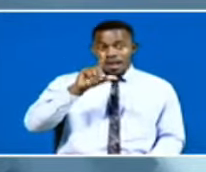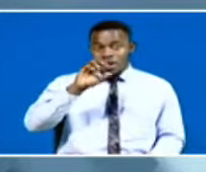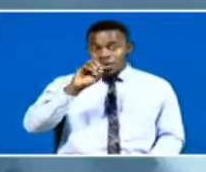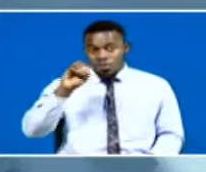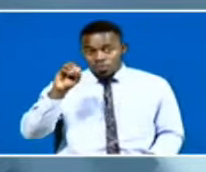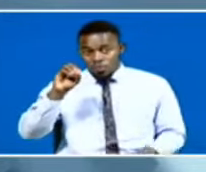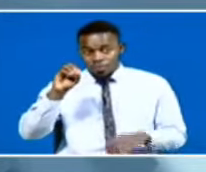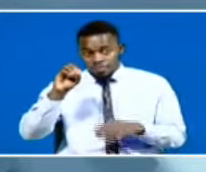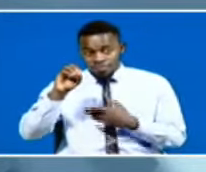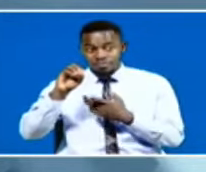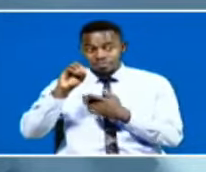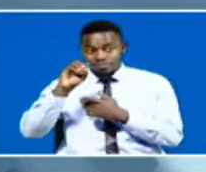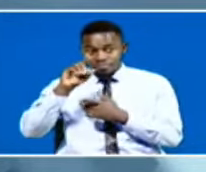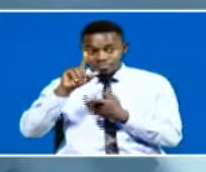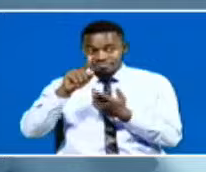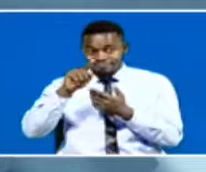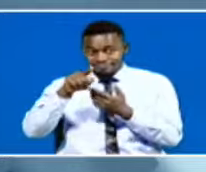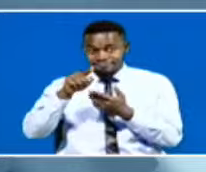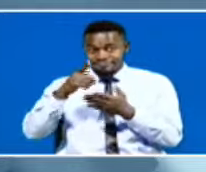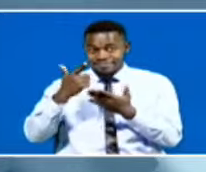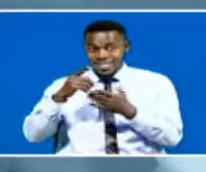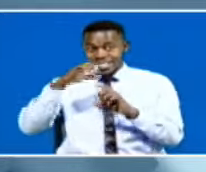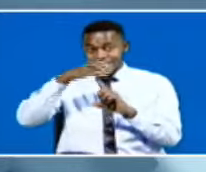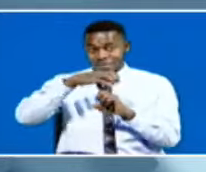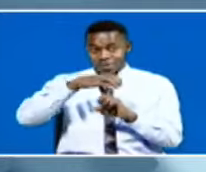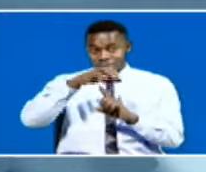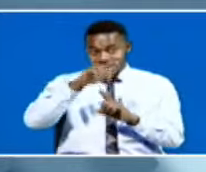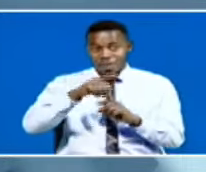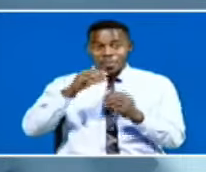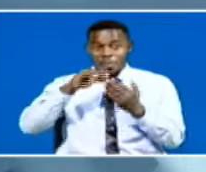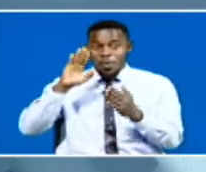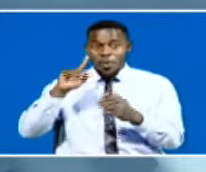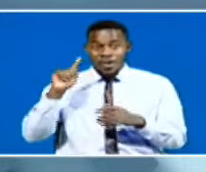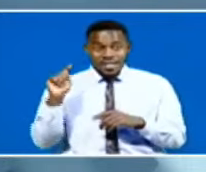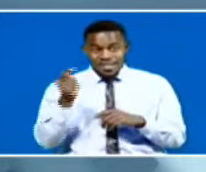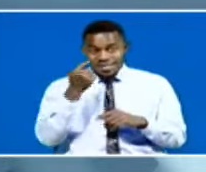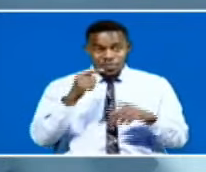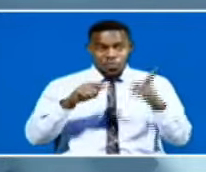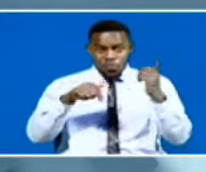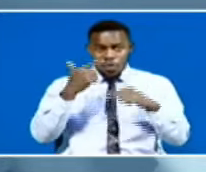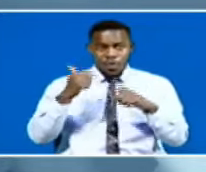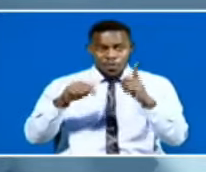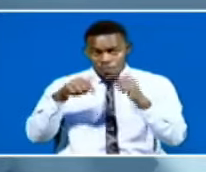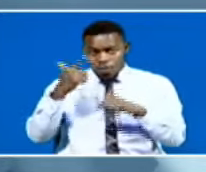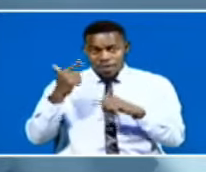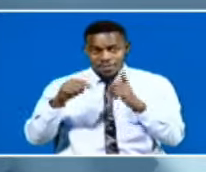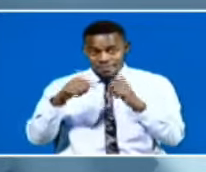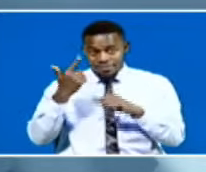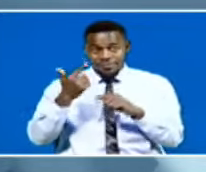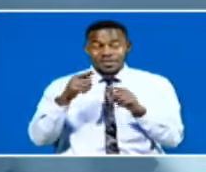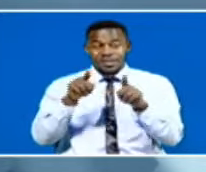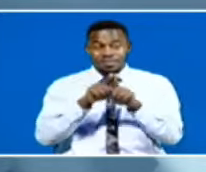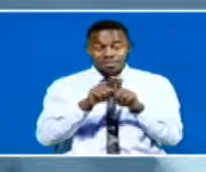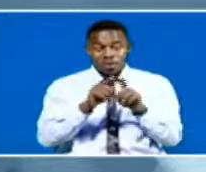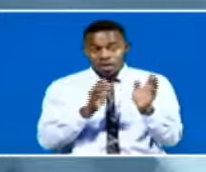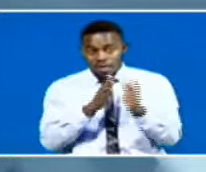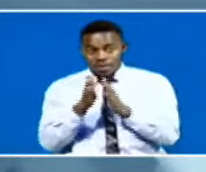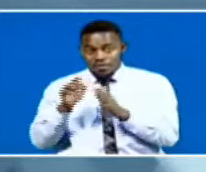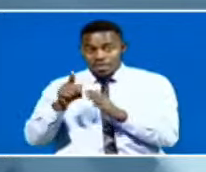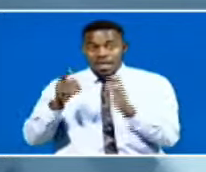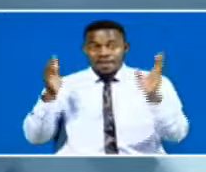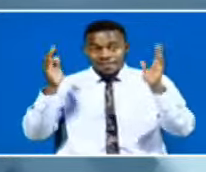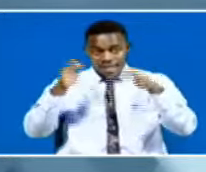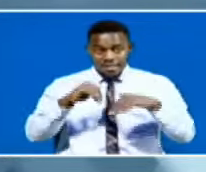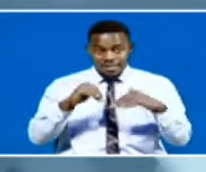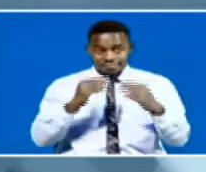Kenya dominating the play in an effort that saw them defend their title. The organizers of the event are optimistic